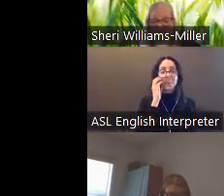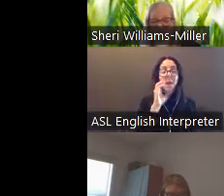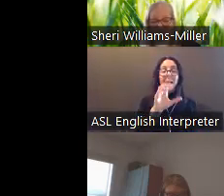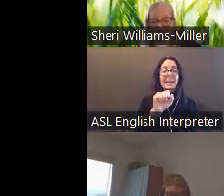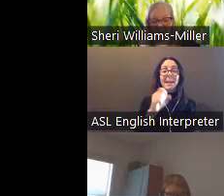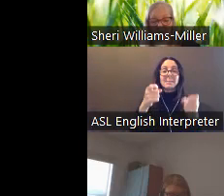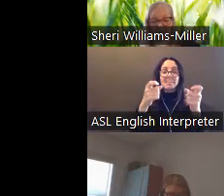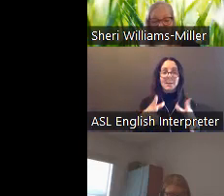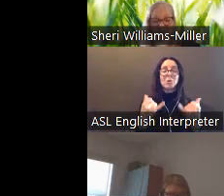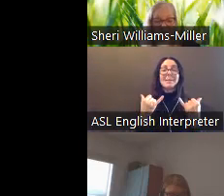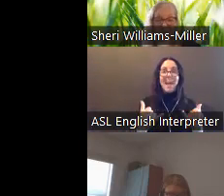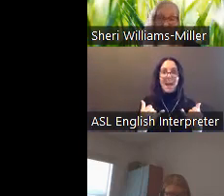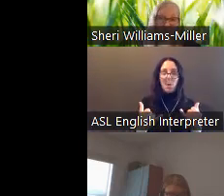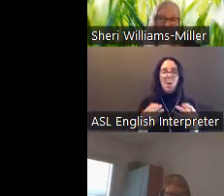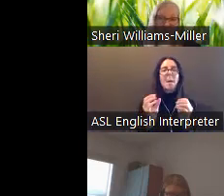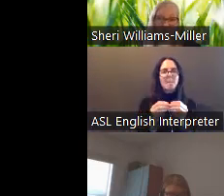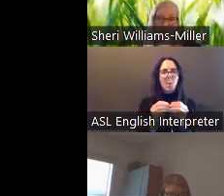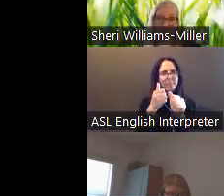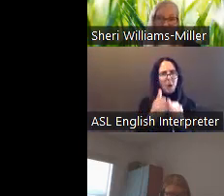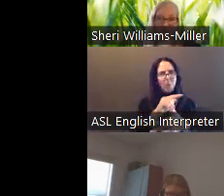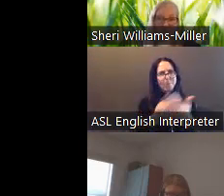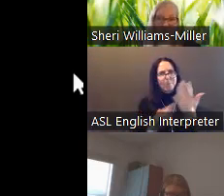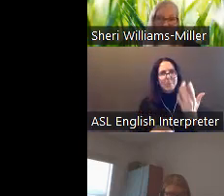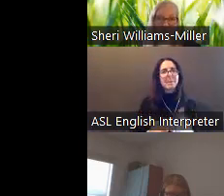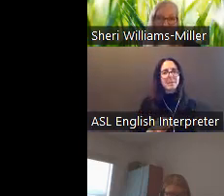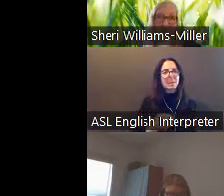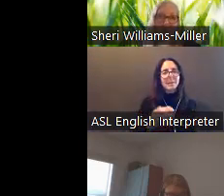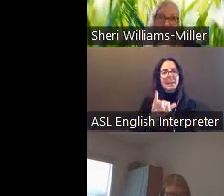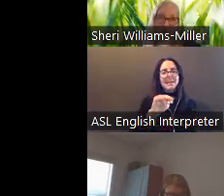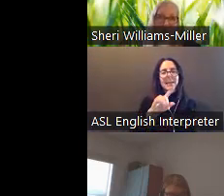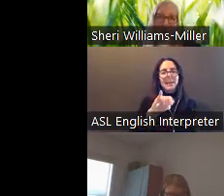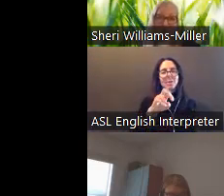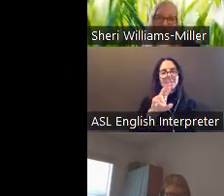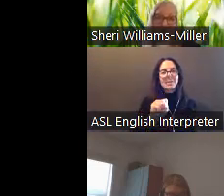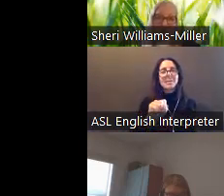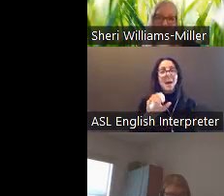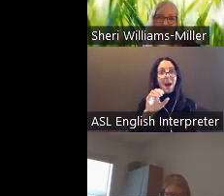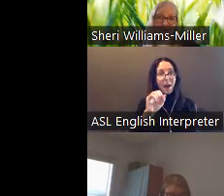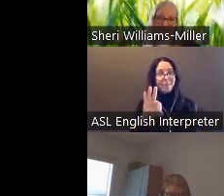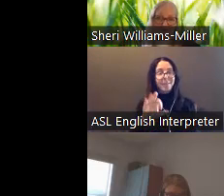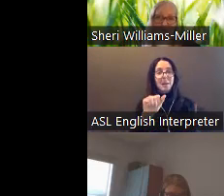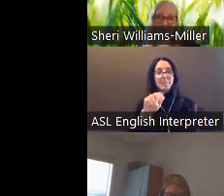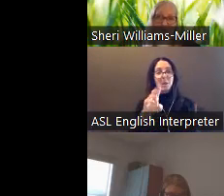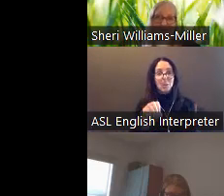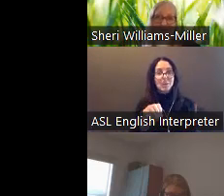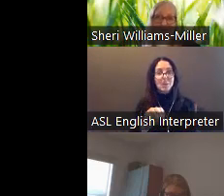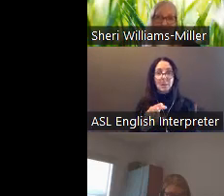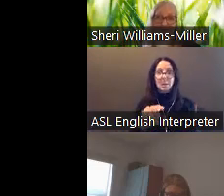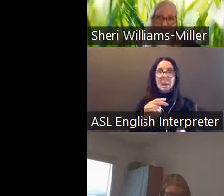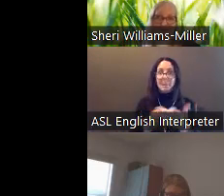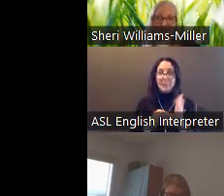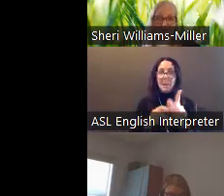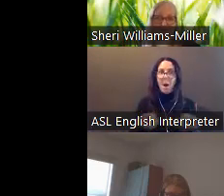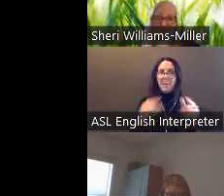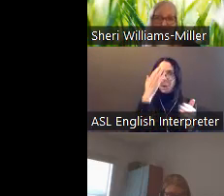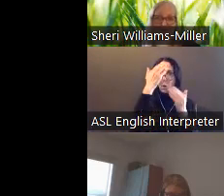now doing more indicators of abuse than they are initial assessments, highlighting that that there's awareness that